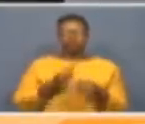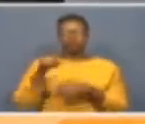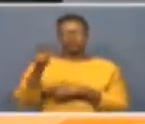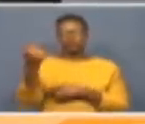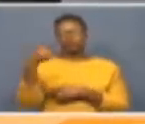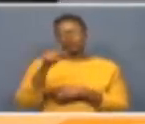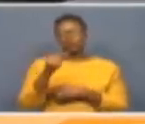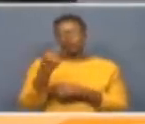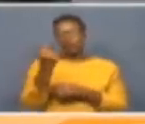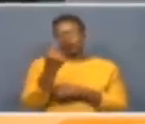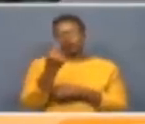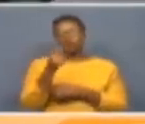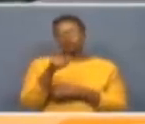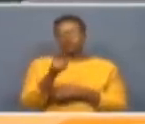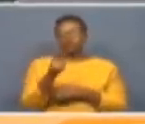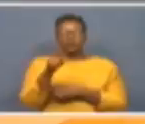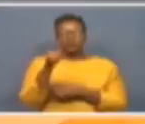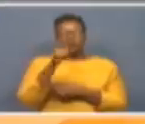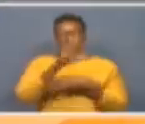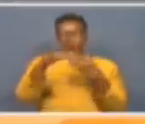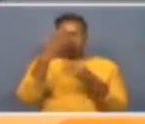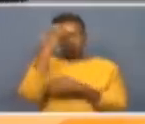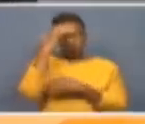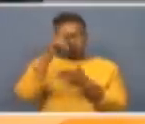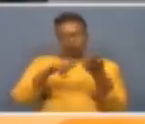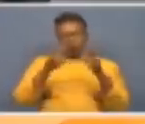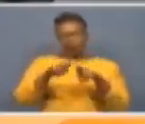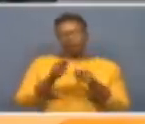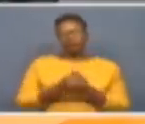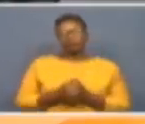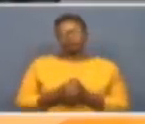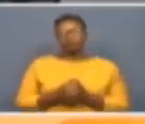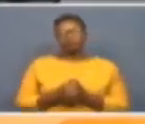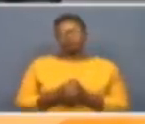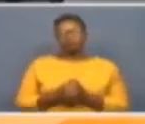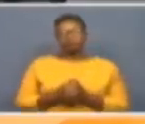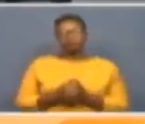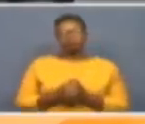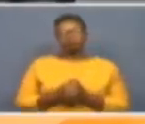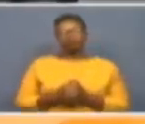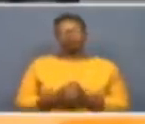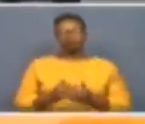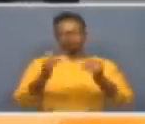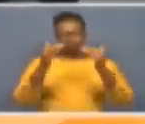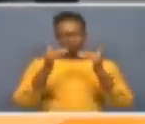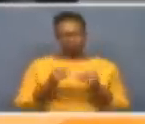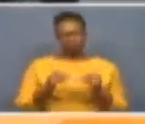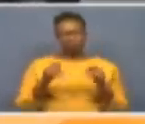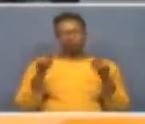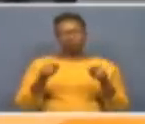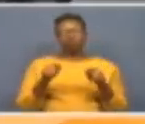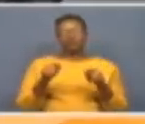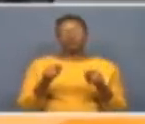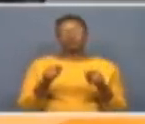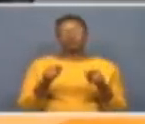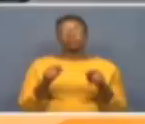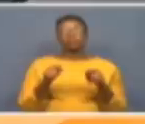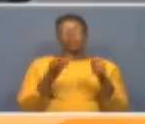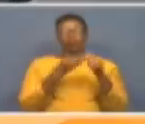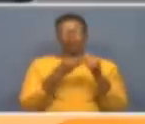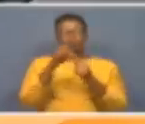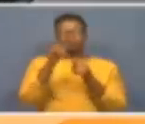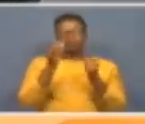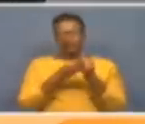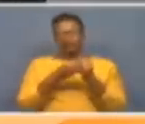knew what happened last night," that is to Lady Justice Philomena Mwilu's bodyguard. Today, August 28th, she was